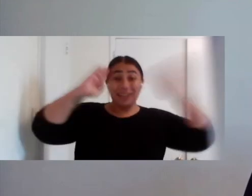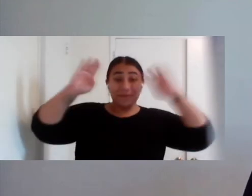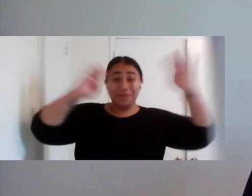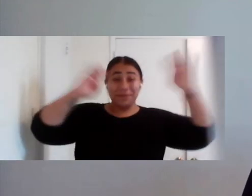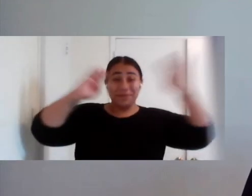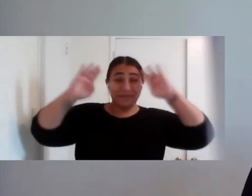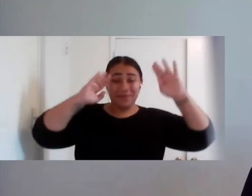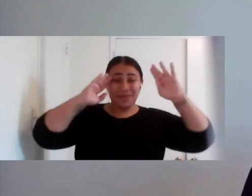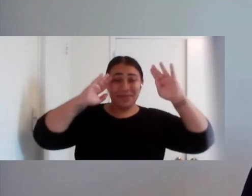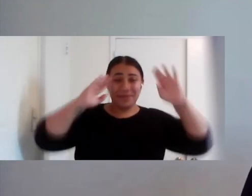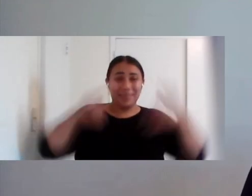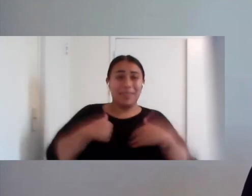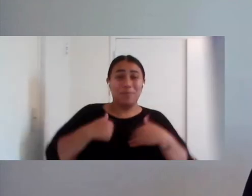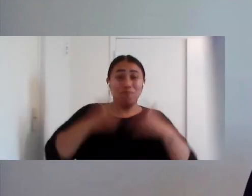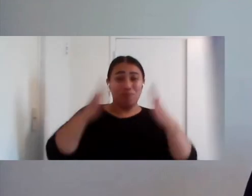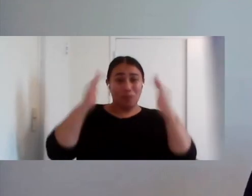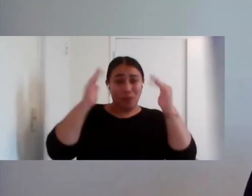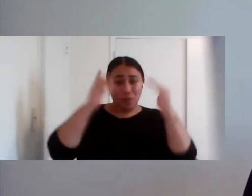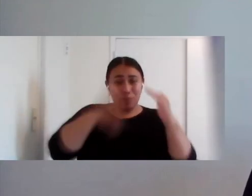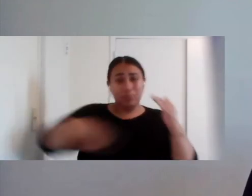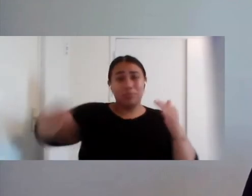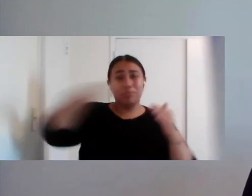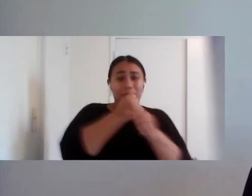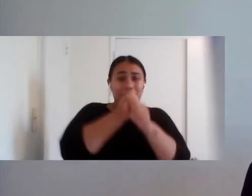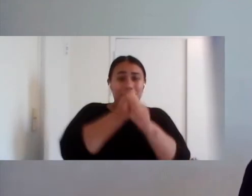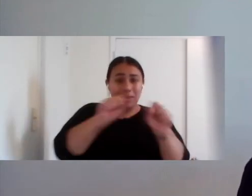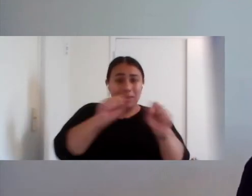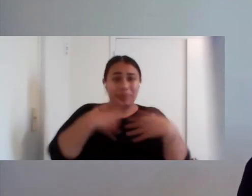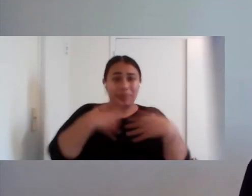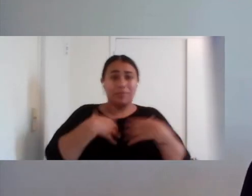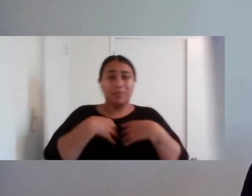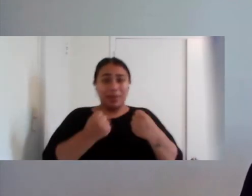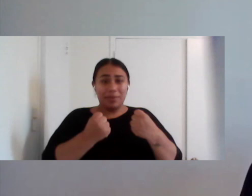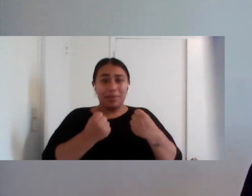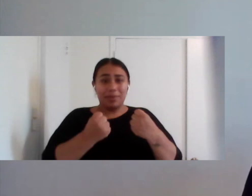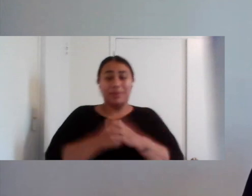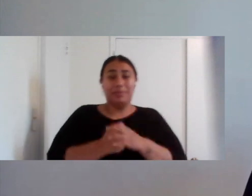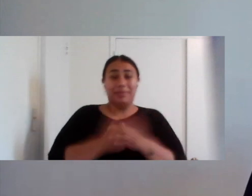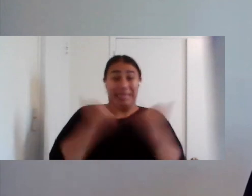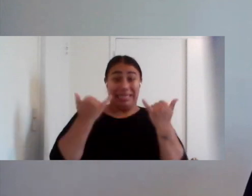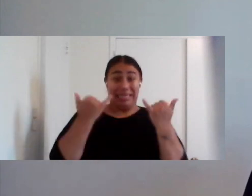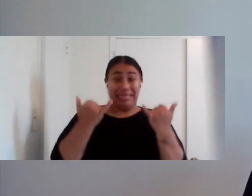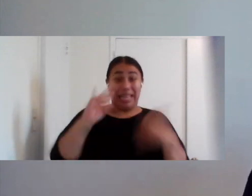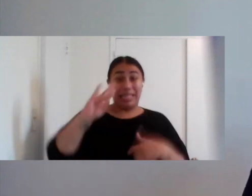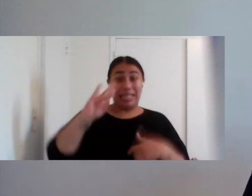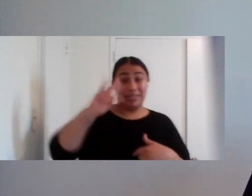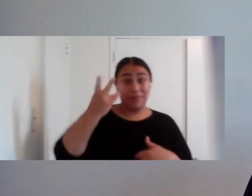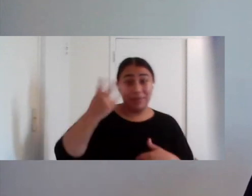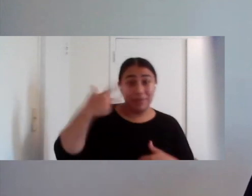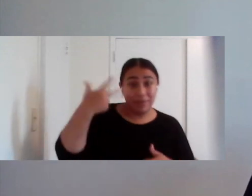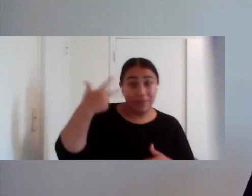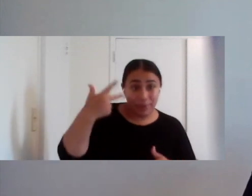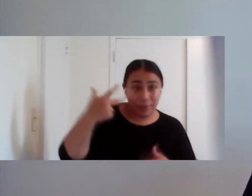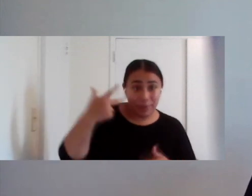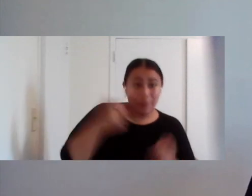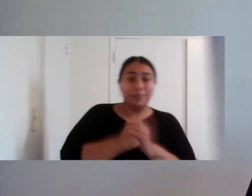Hello, everybody. Hope you're doing well and staying safe. Welcome to episode 7 of the Apollo Educational Series. My name is Arash